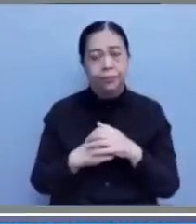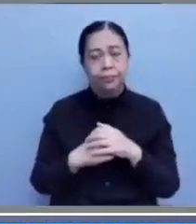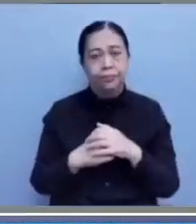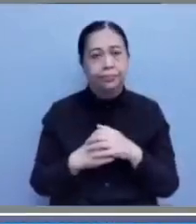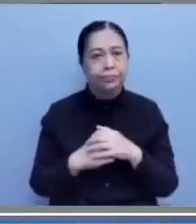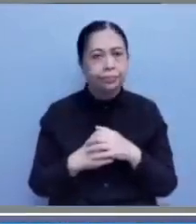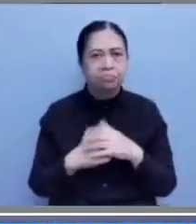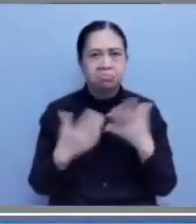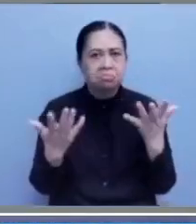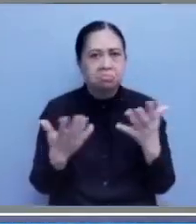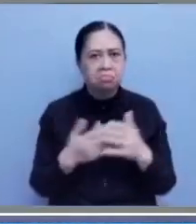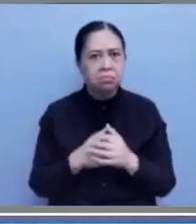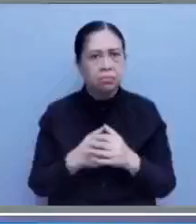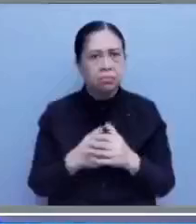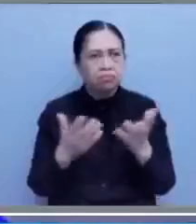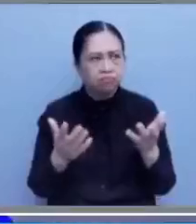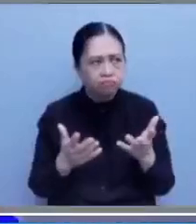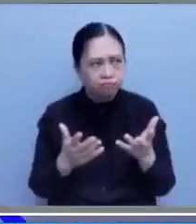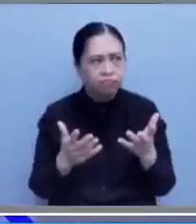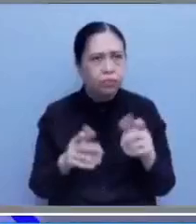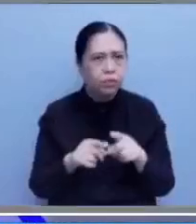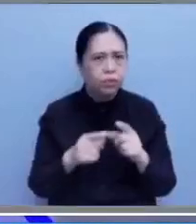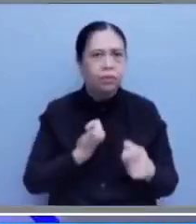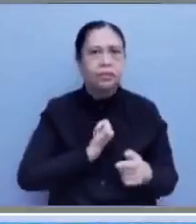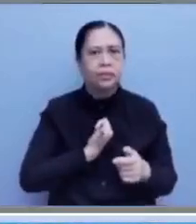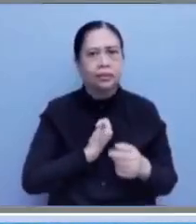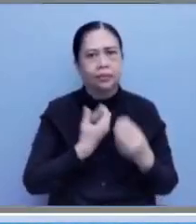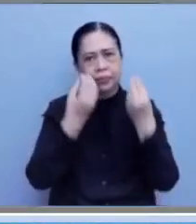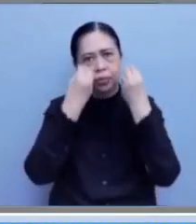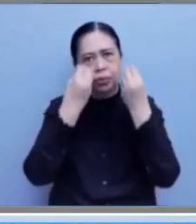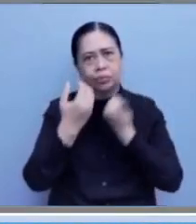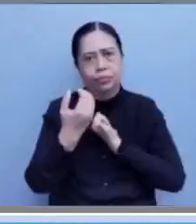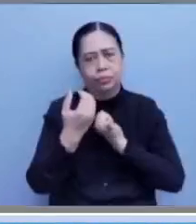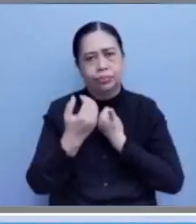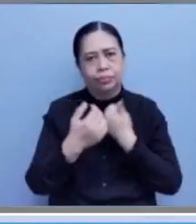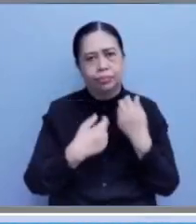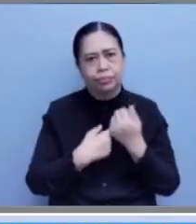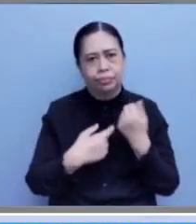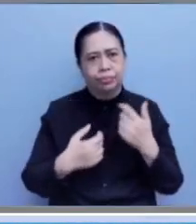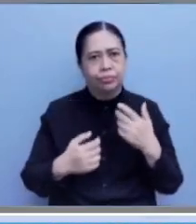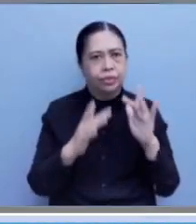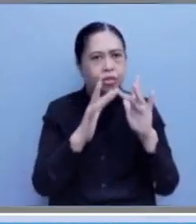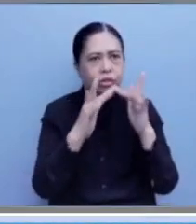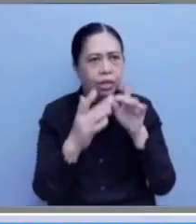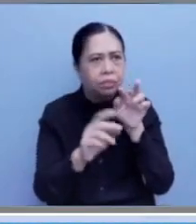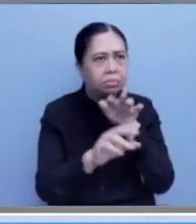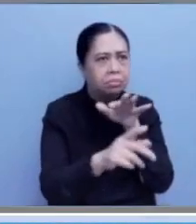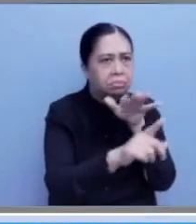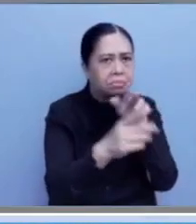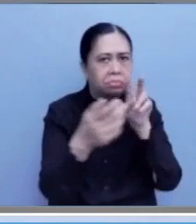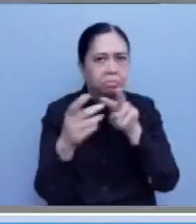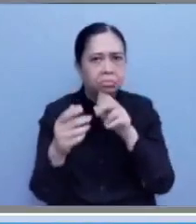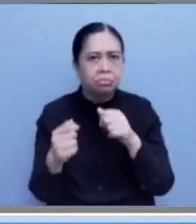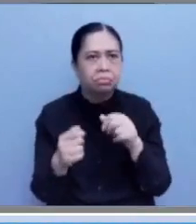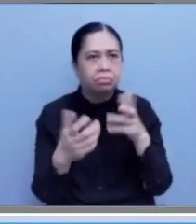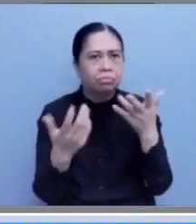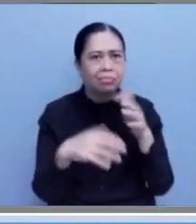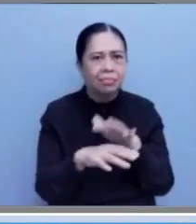Wala, actually. It was just all self-taught. Okay. Reading on internet and reading online.